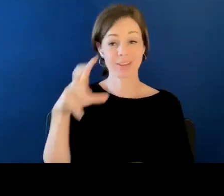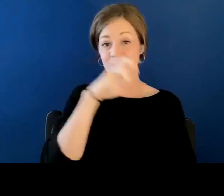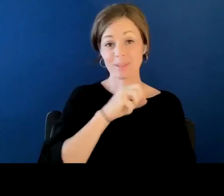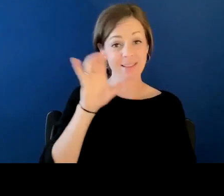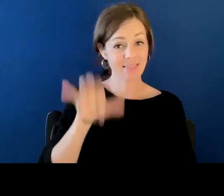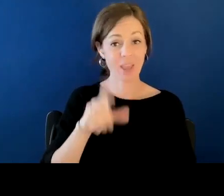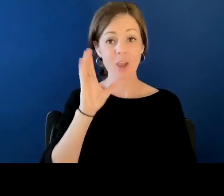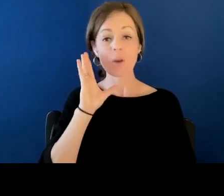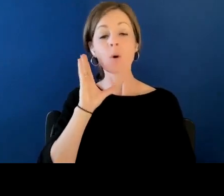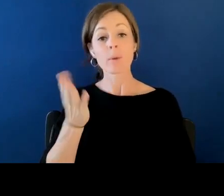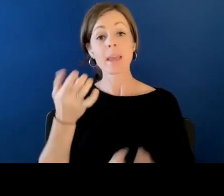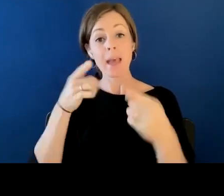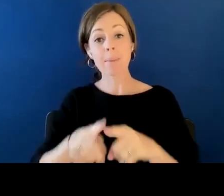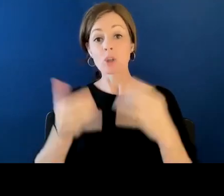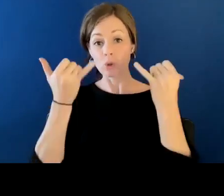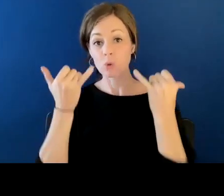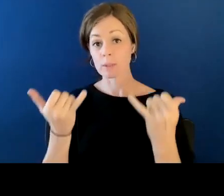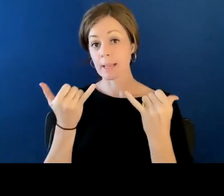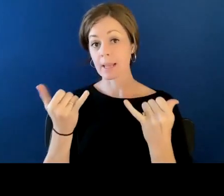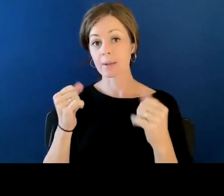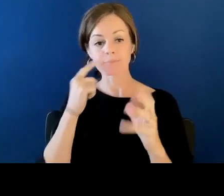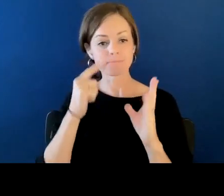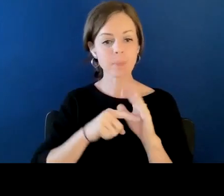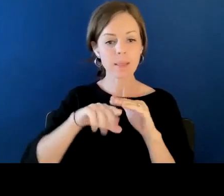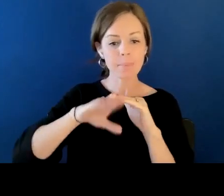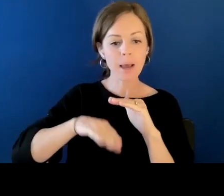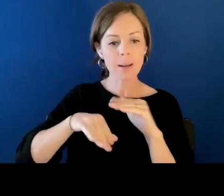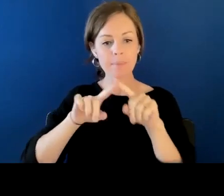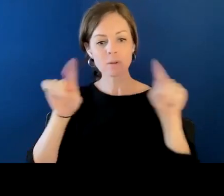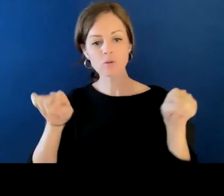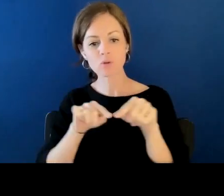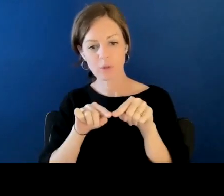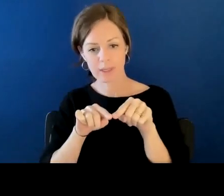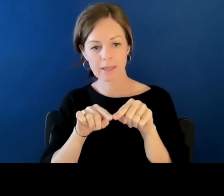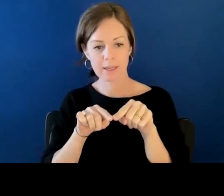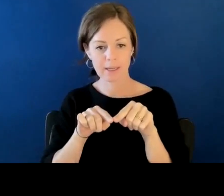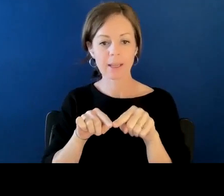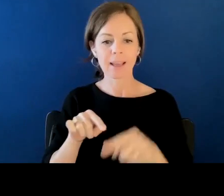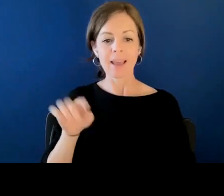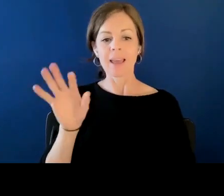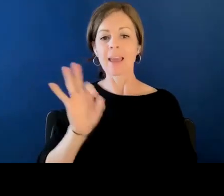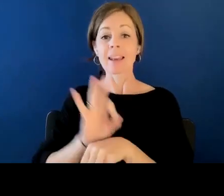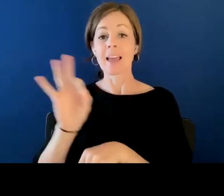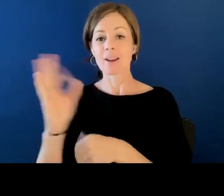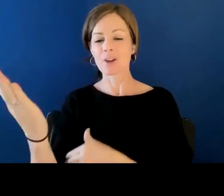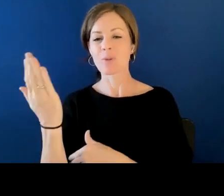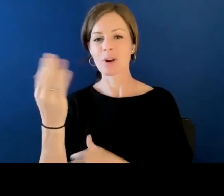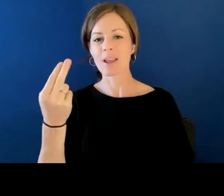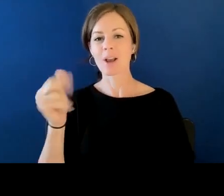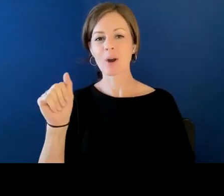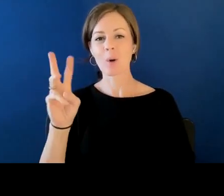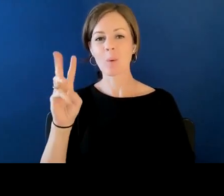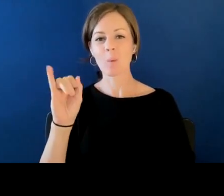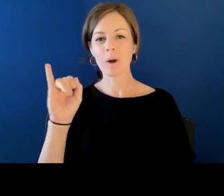will be today. And as you could see at the bottom of the screen there, 9 a.m. Hawaii time, but 12 p.m. Pacific and